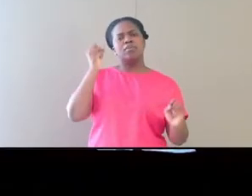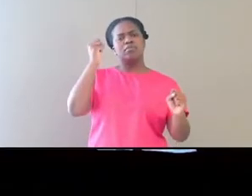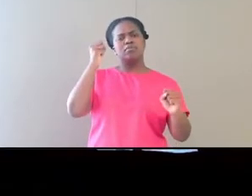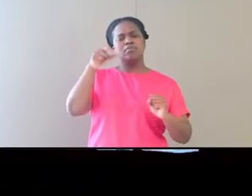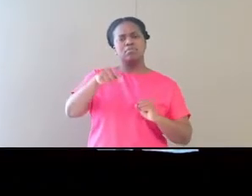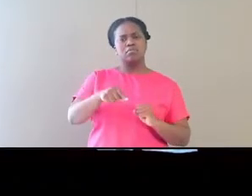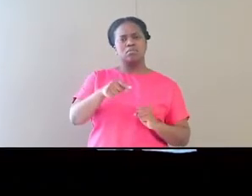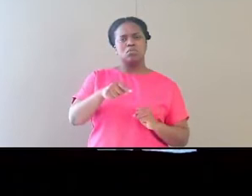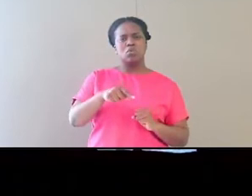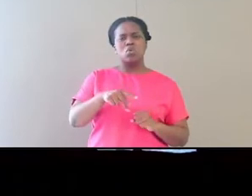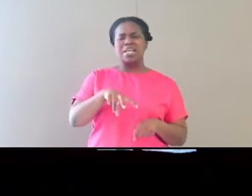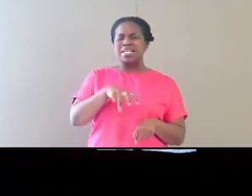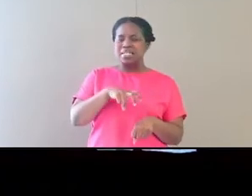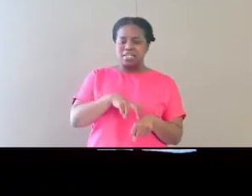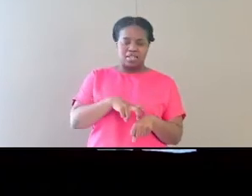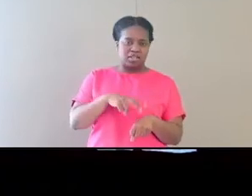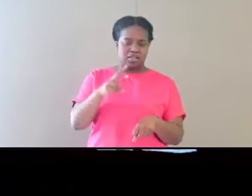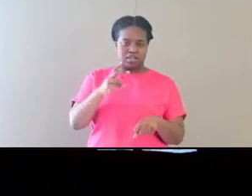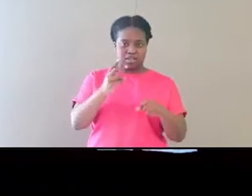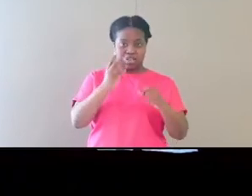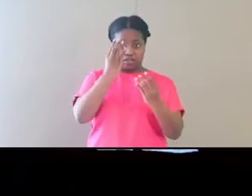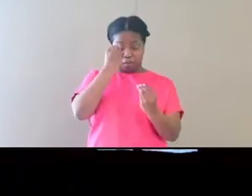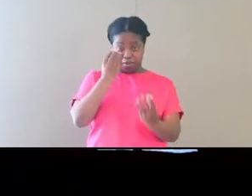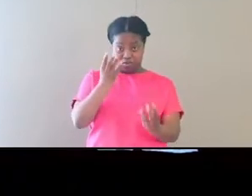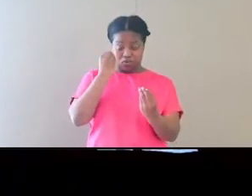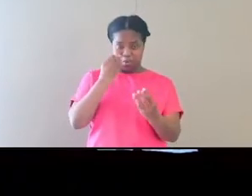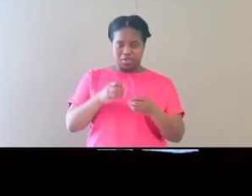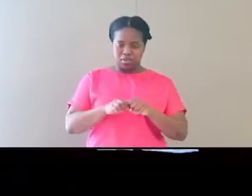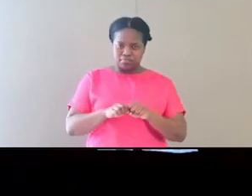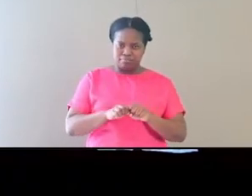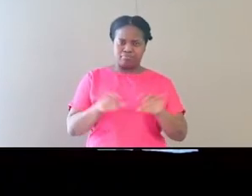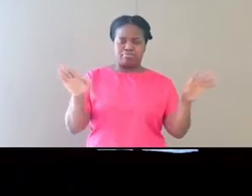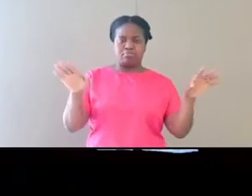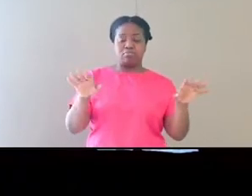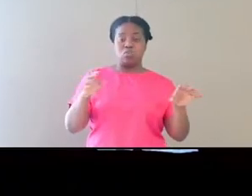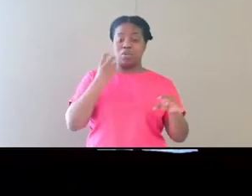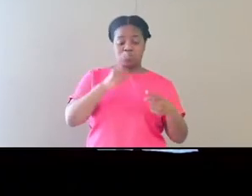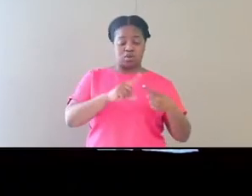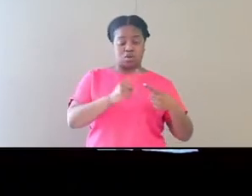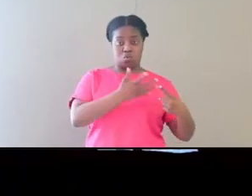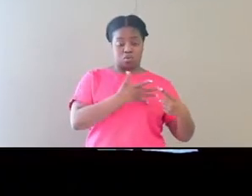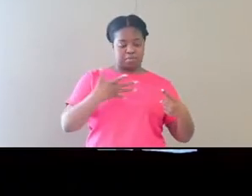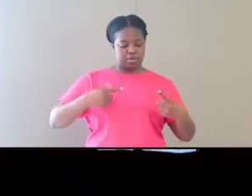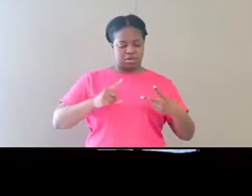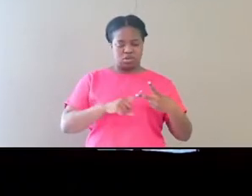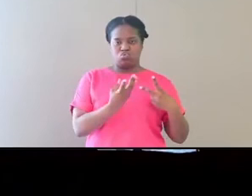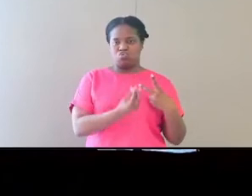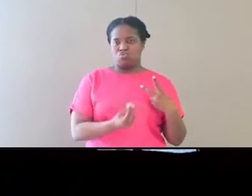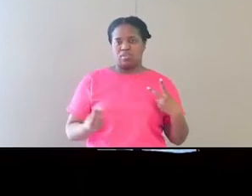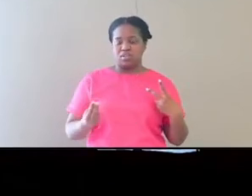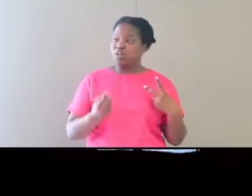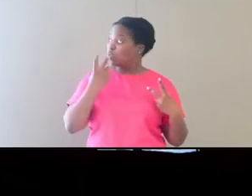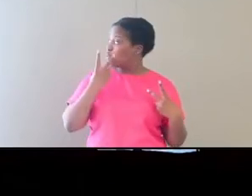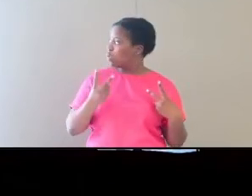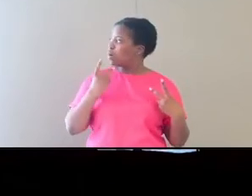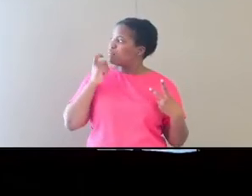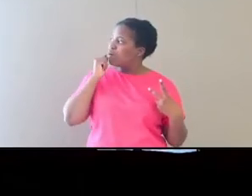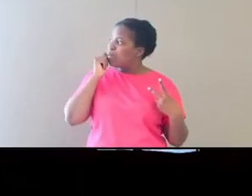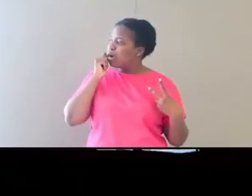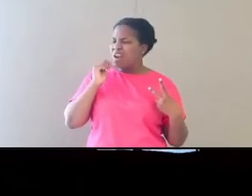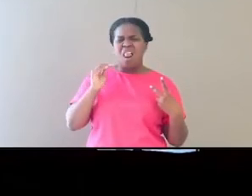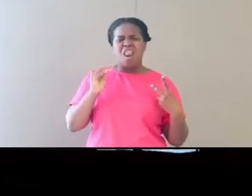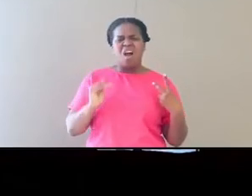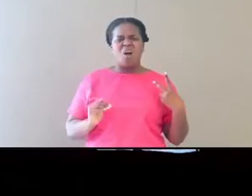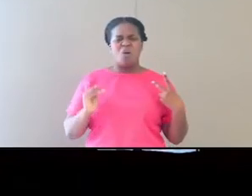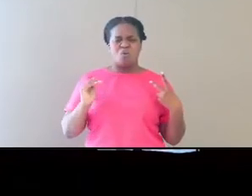is that we have to disaggregate our data. We have to keep on looking at women and children. Okay, look at the rates for men, lower than the